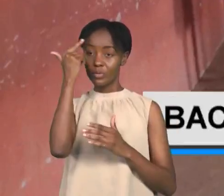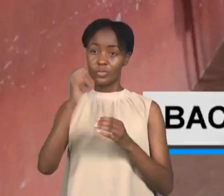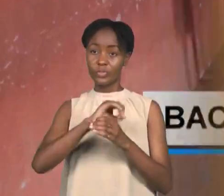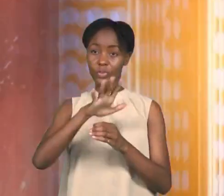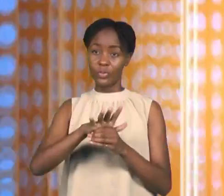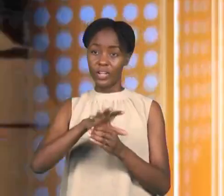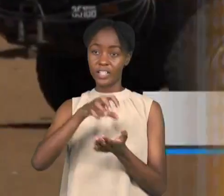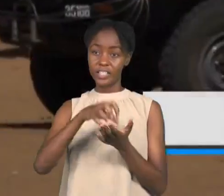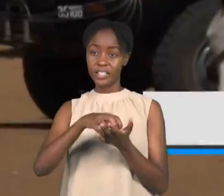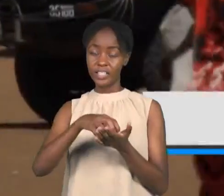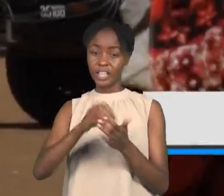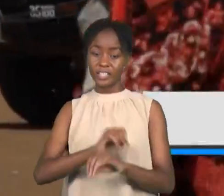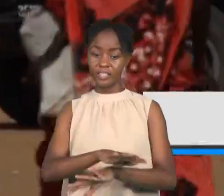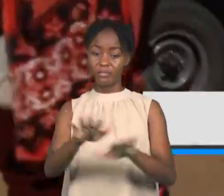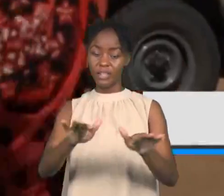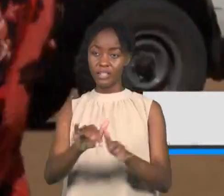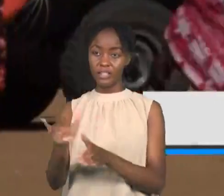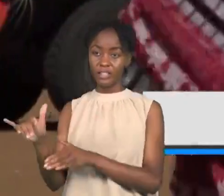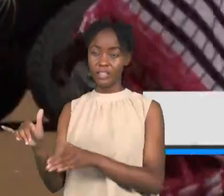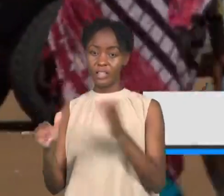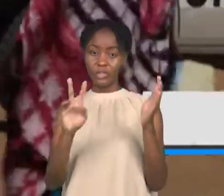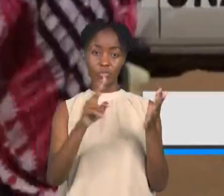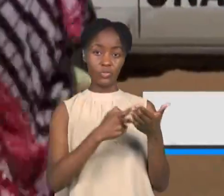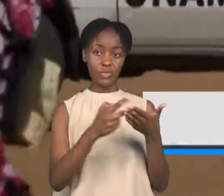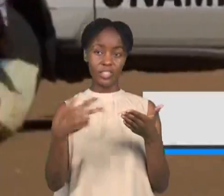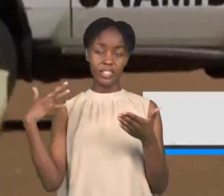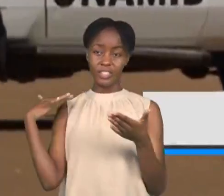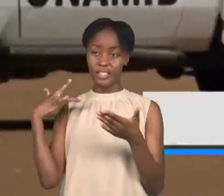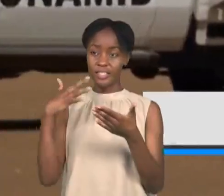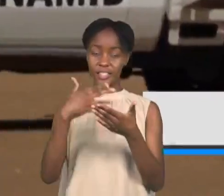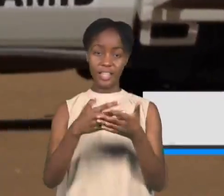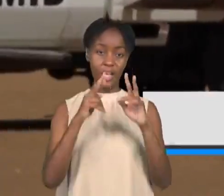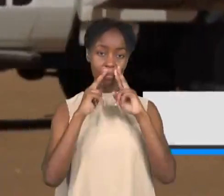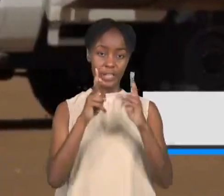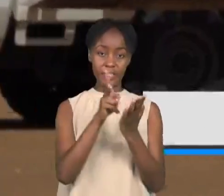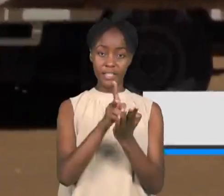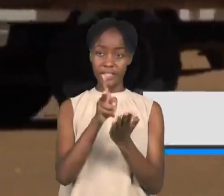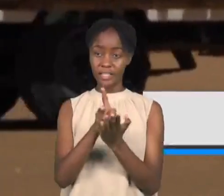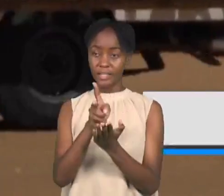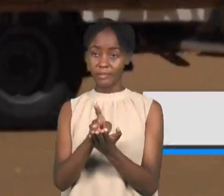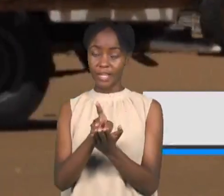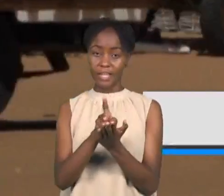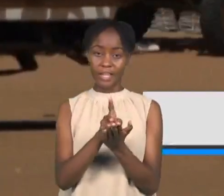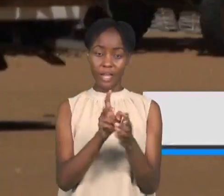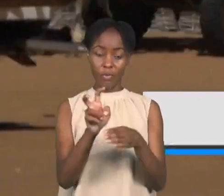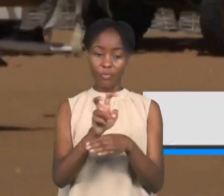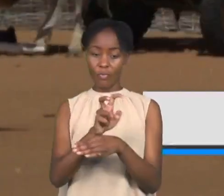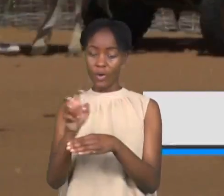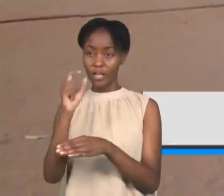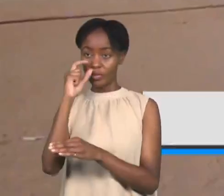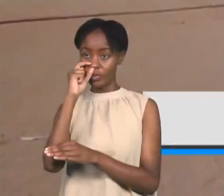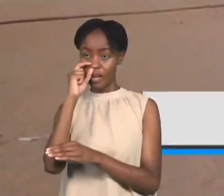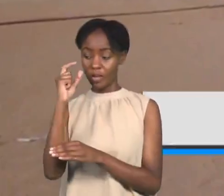cases. Just over 2 weeks since a long-running peacekeeping mission ended operations in Sudan, the